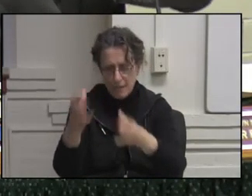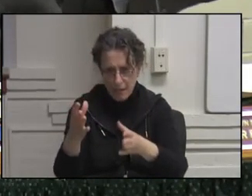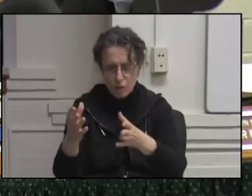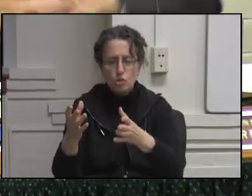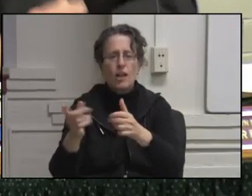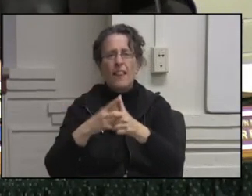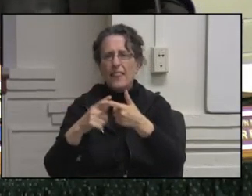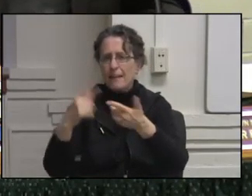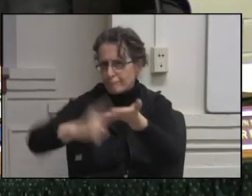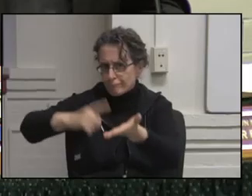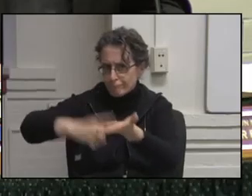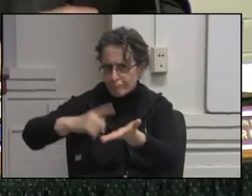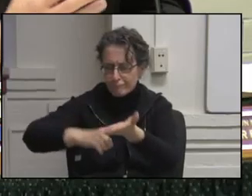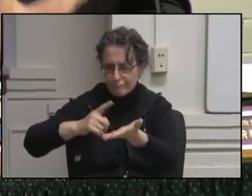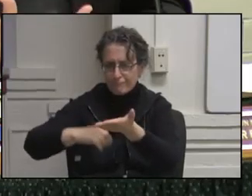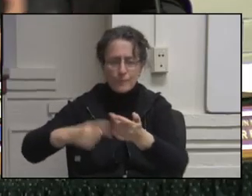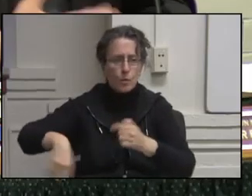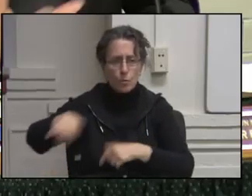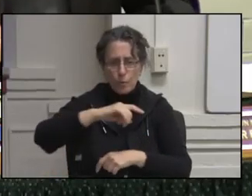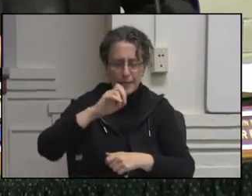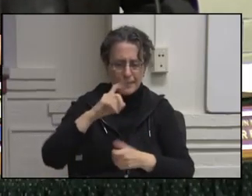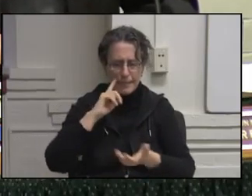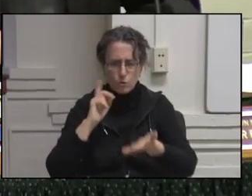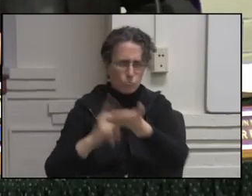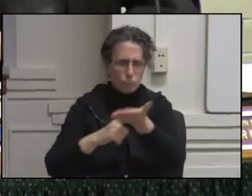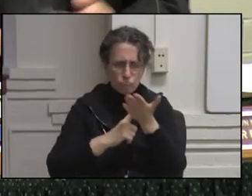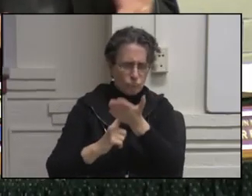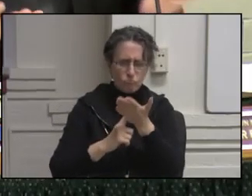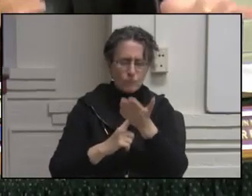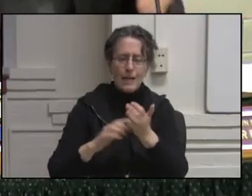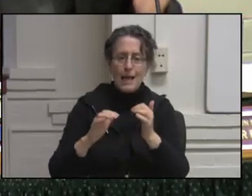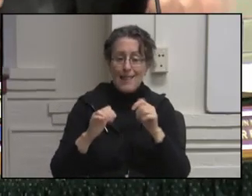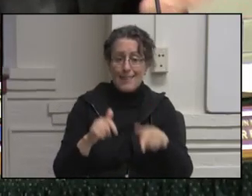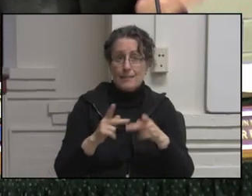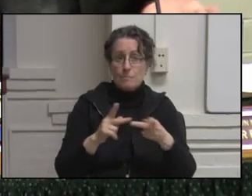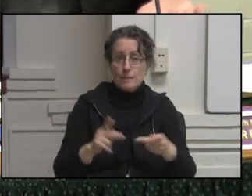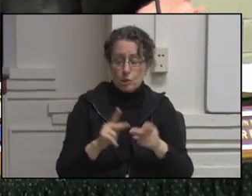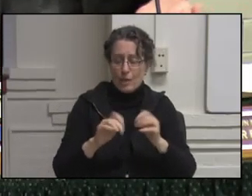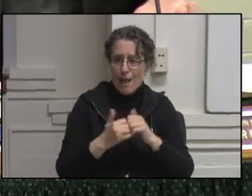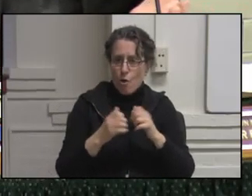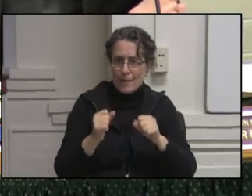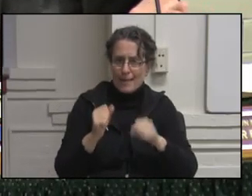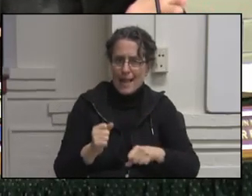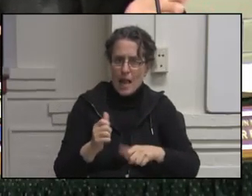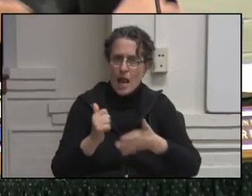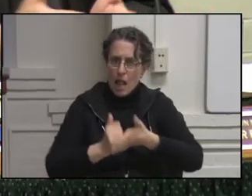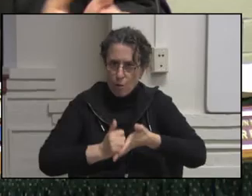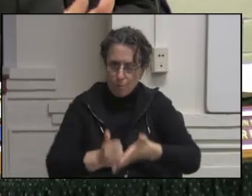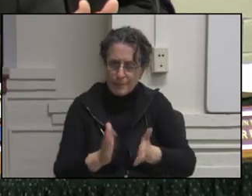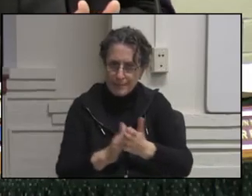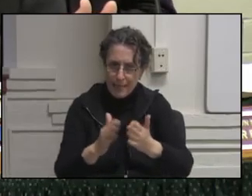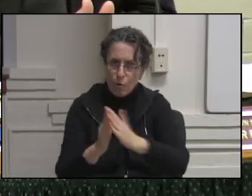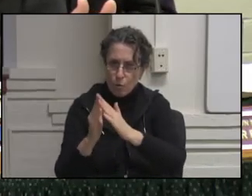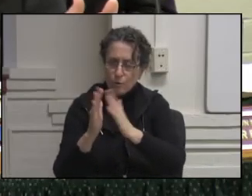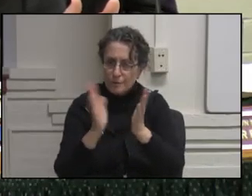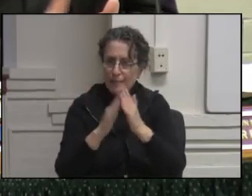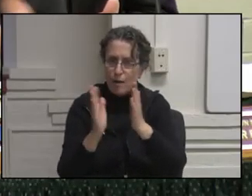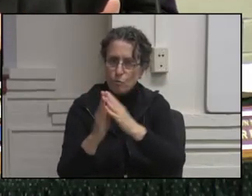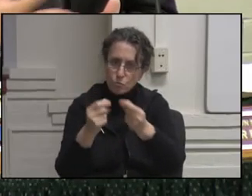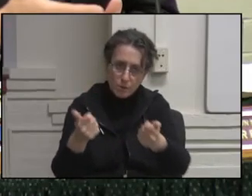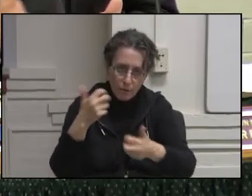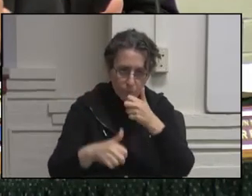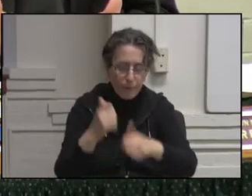collective perspective on how it might provide the best value to the town. You'll have a decision to make about whether you wish to create that position or